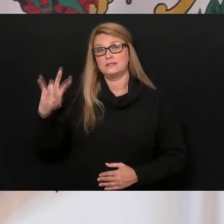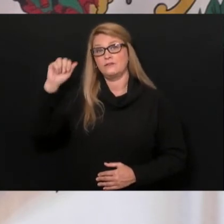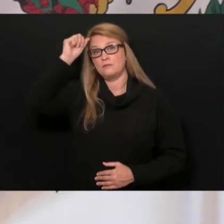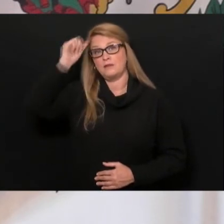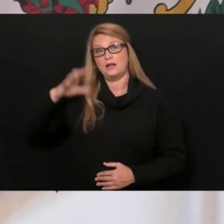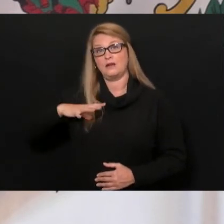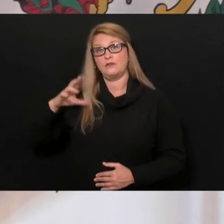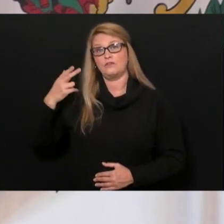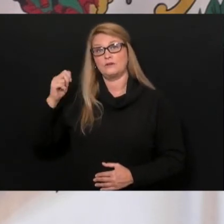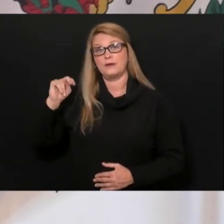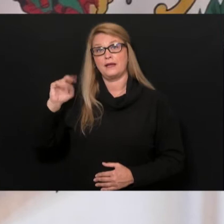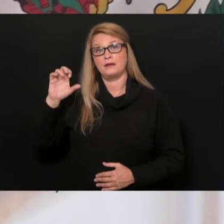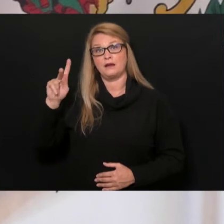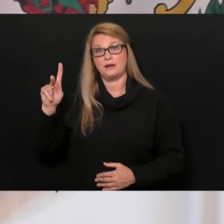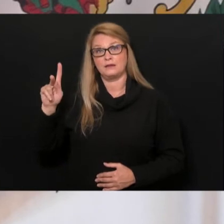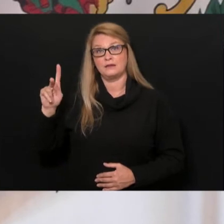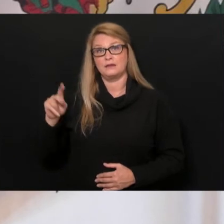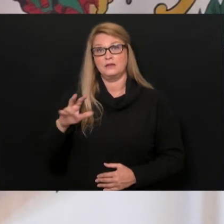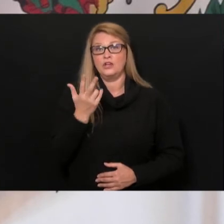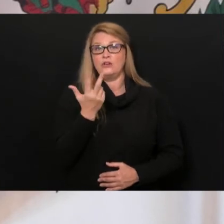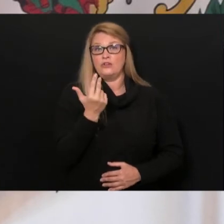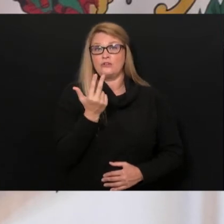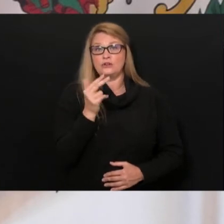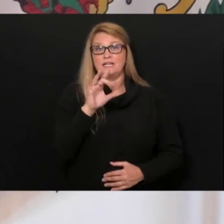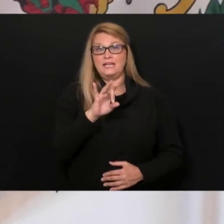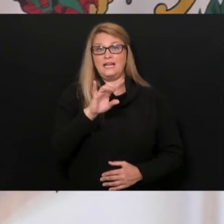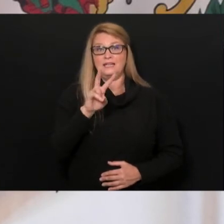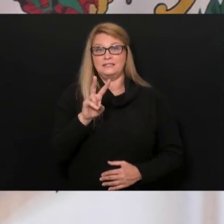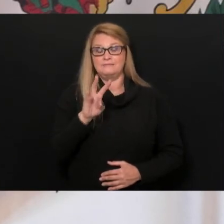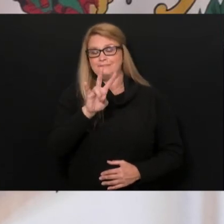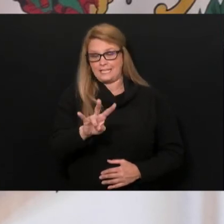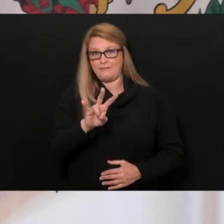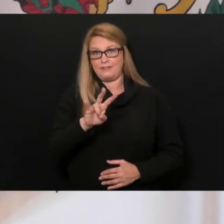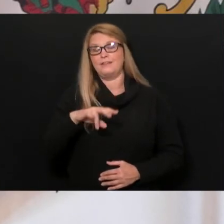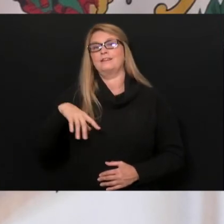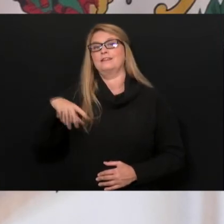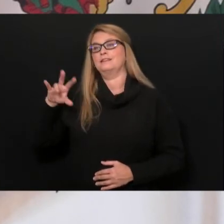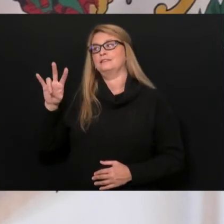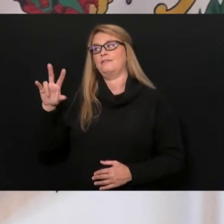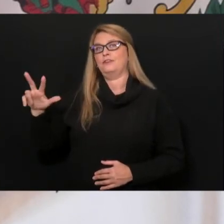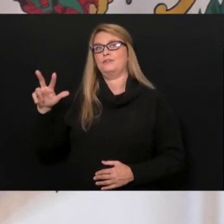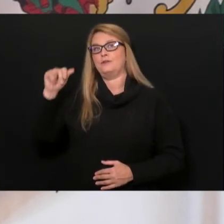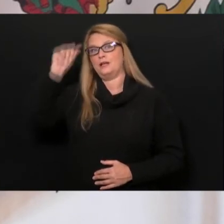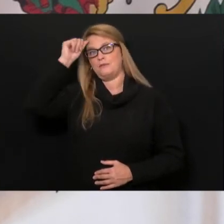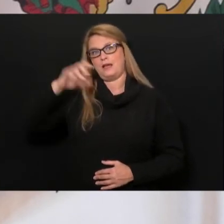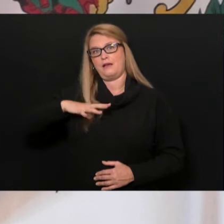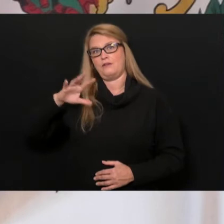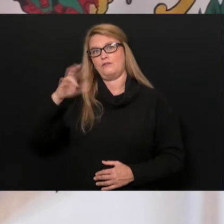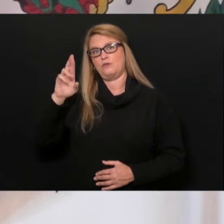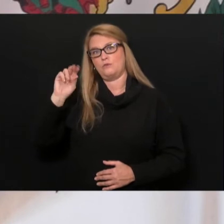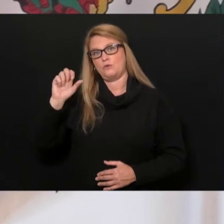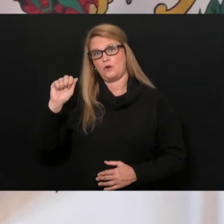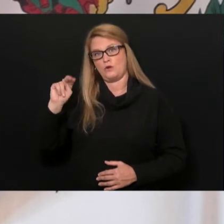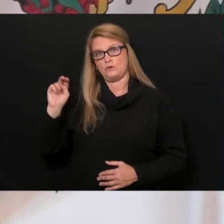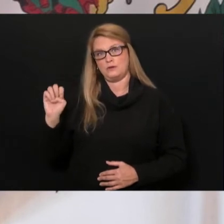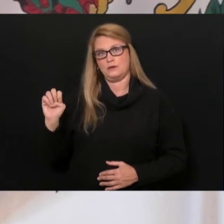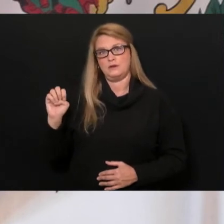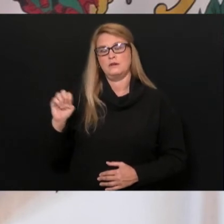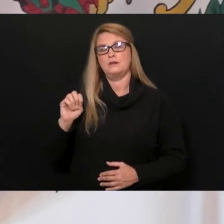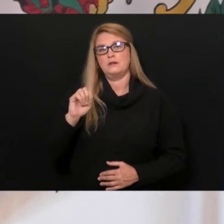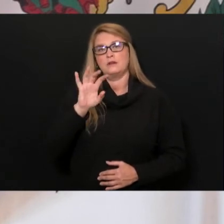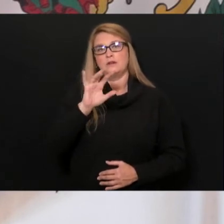from Hancock County. Our 1,387th death is a 73-year-old male from Roane County.